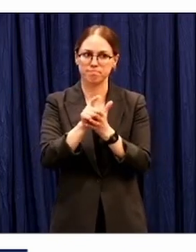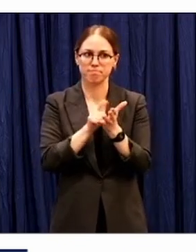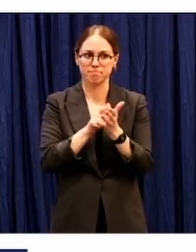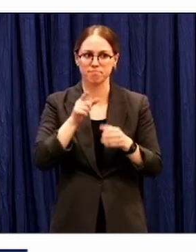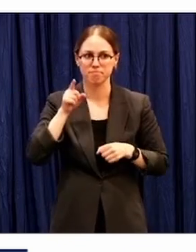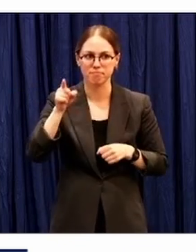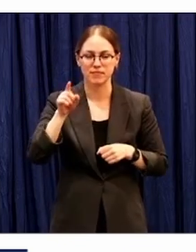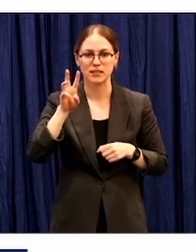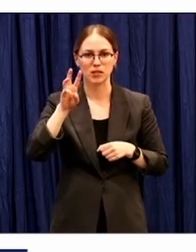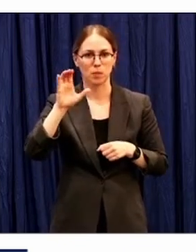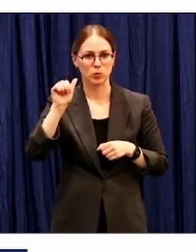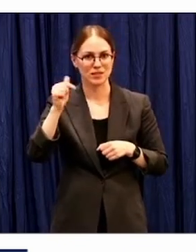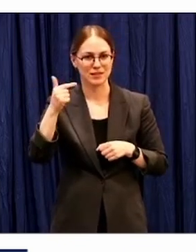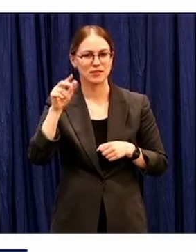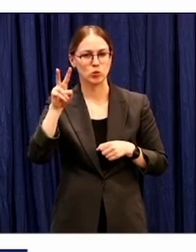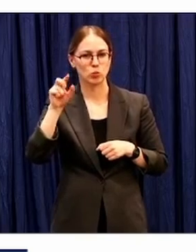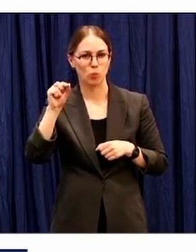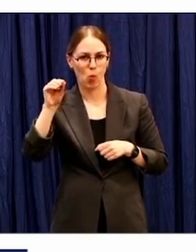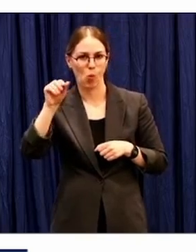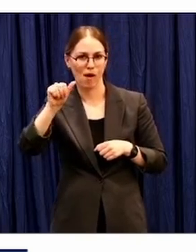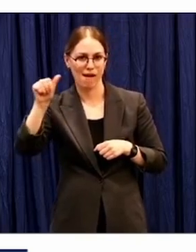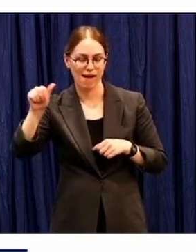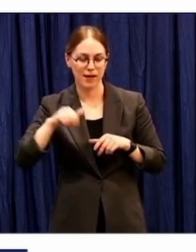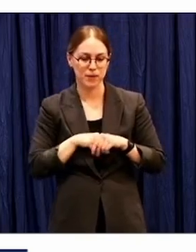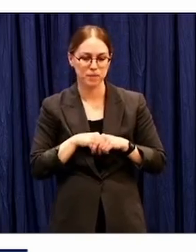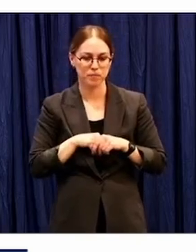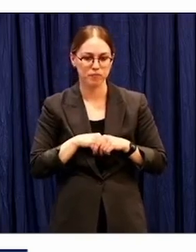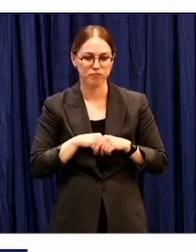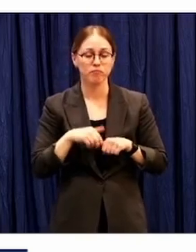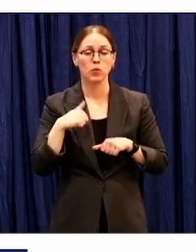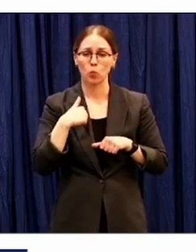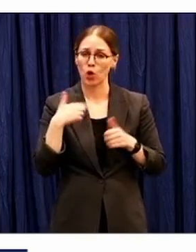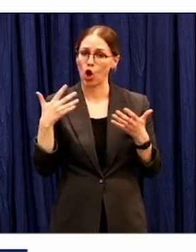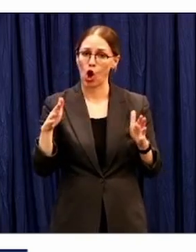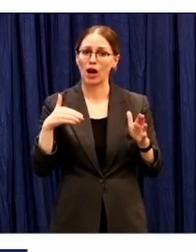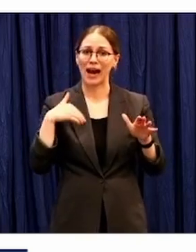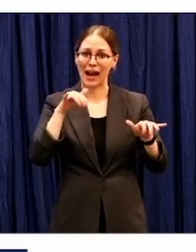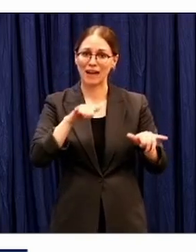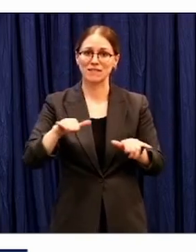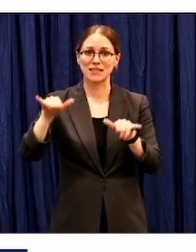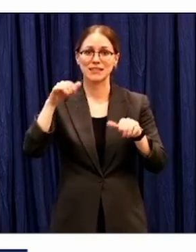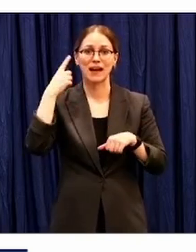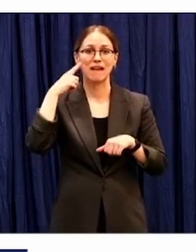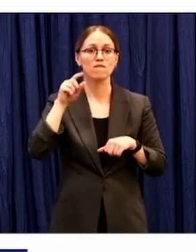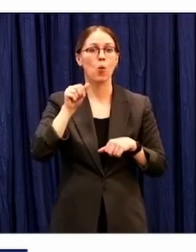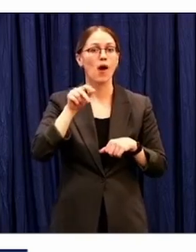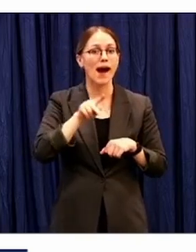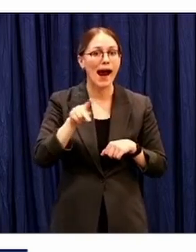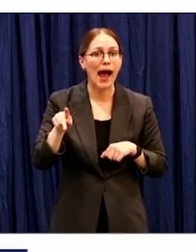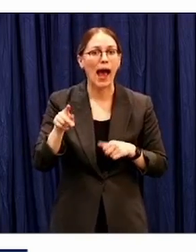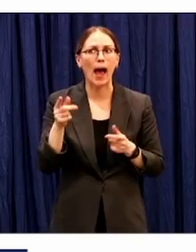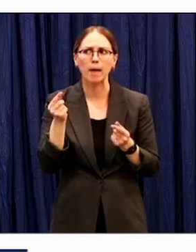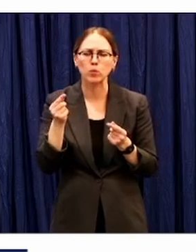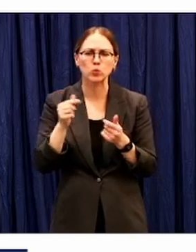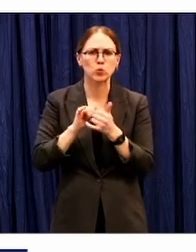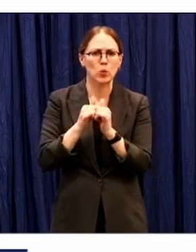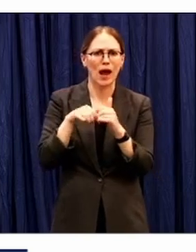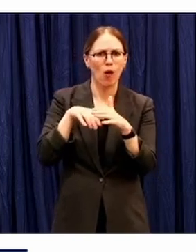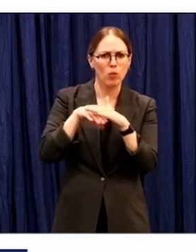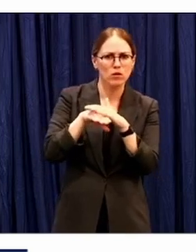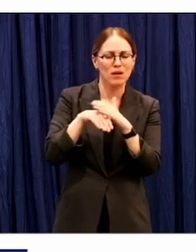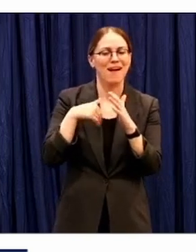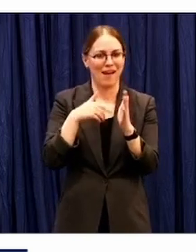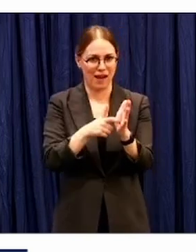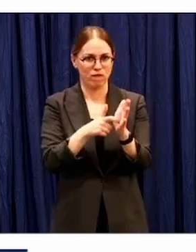for applications, we have the State of Michigan Digital Standards for Websites and Applications, which has an accessibility requirement, a requirement